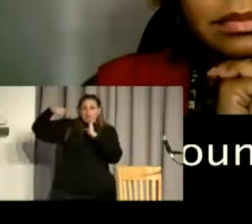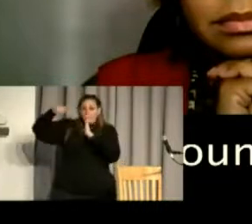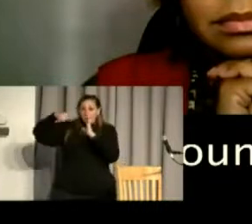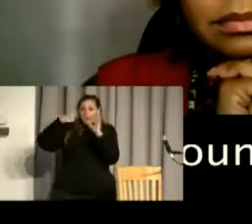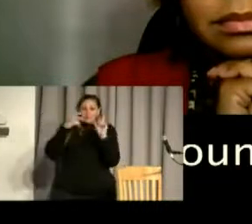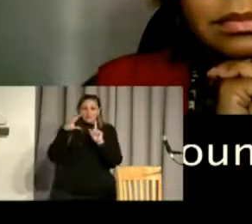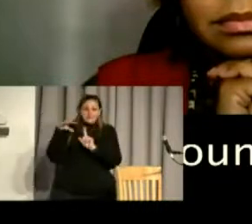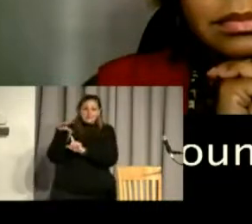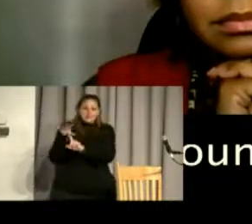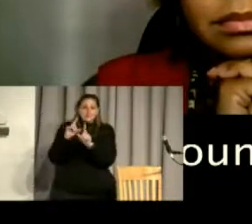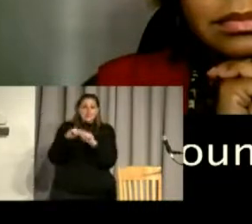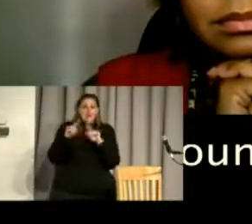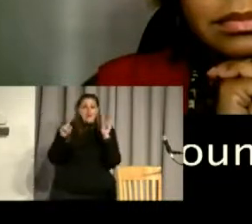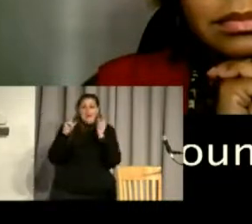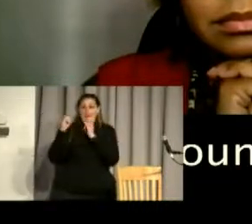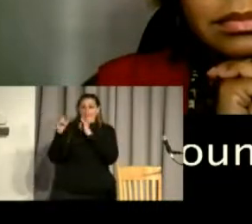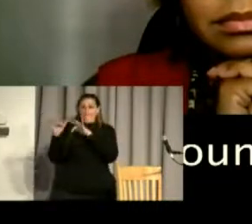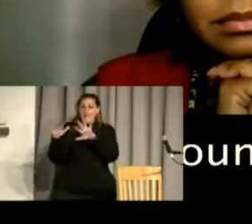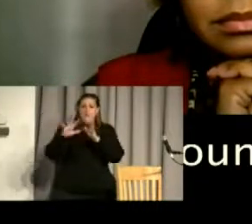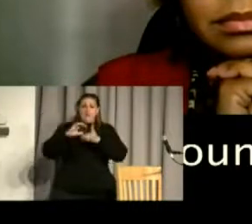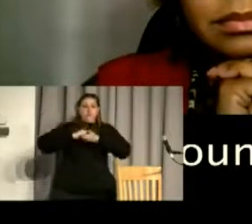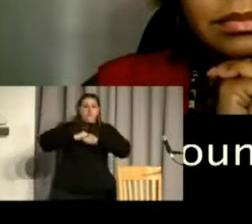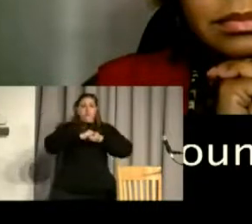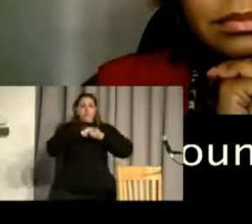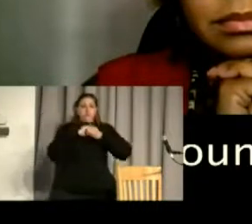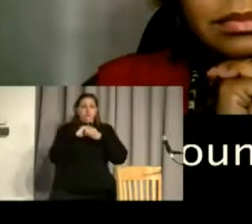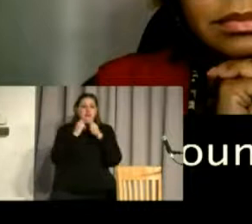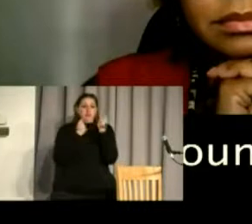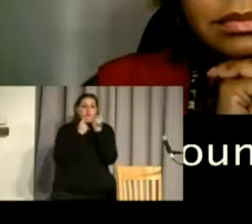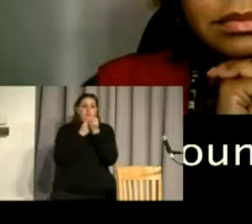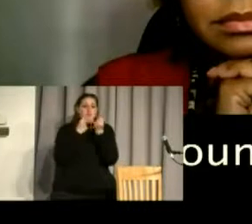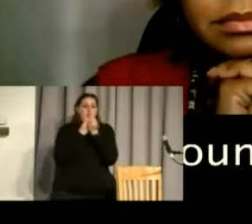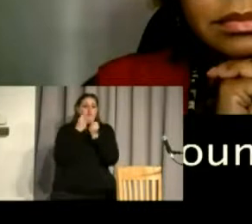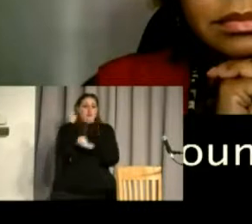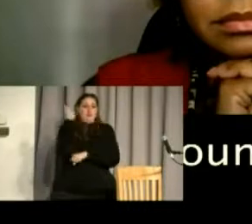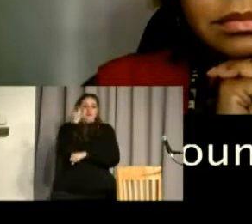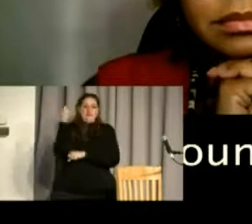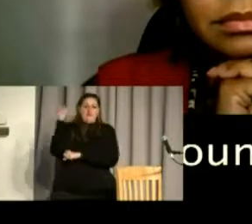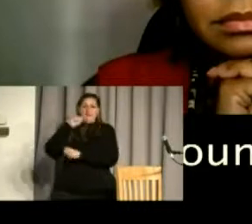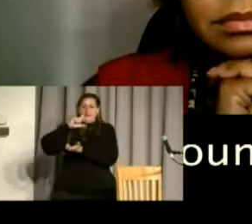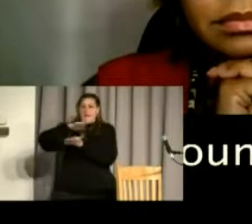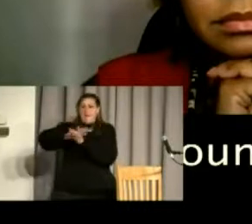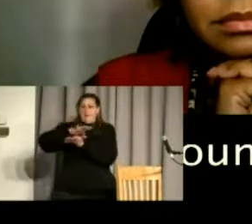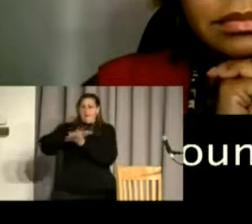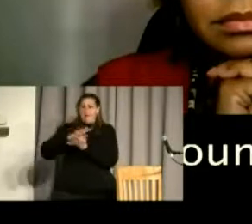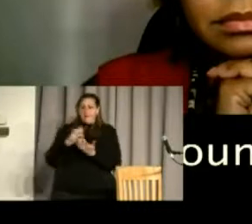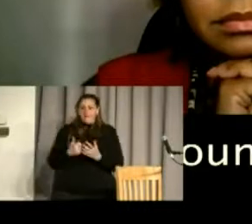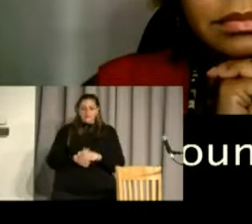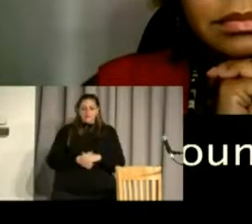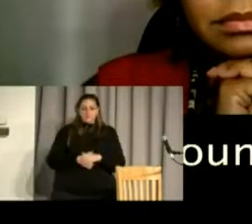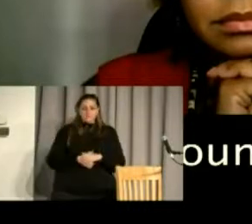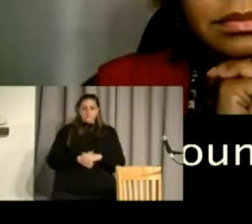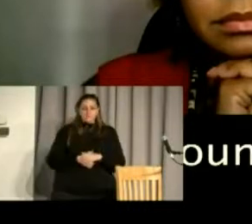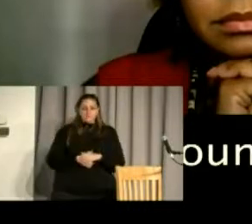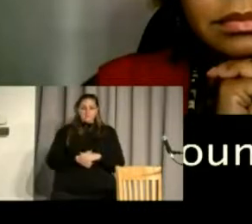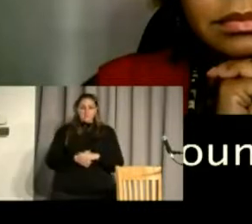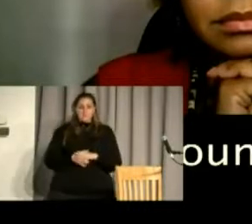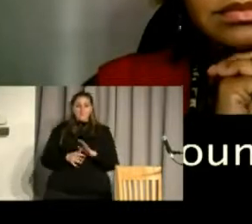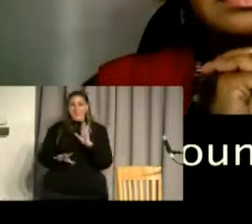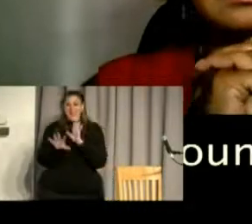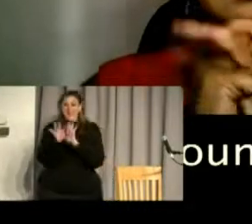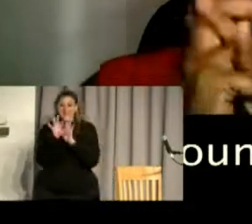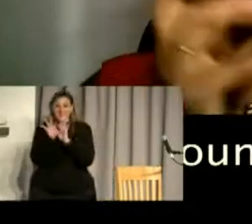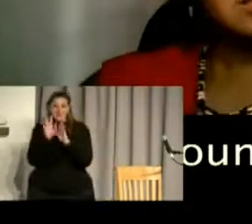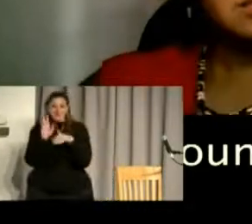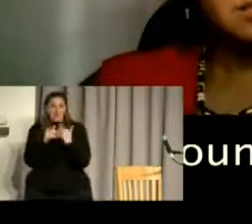situated interviews, and collaboration with activists and academics. Findings from our investigations